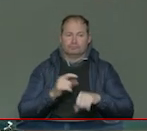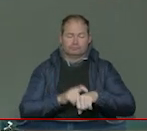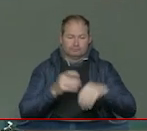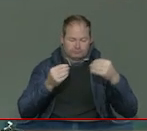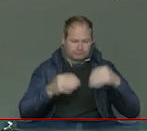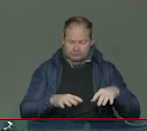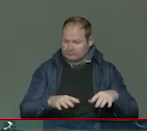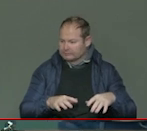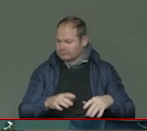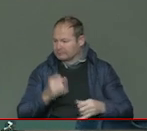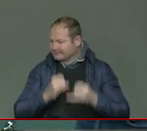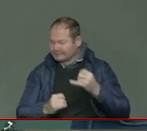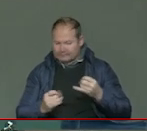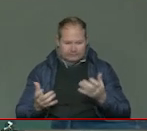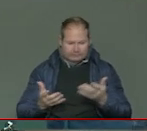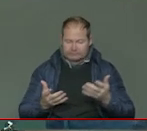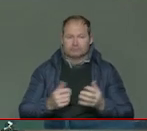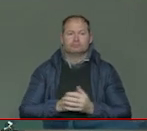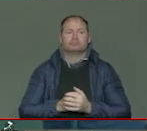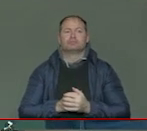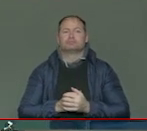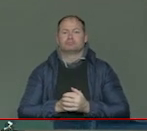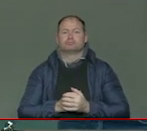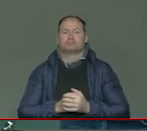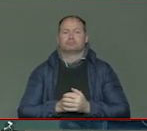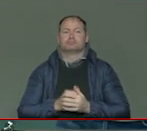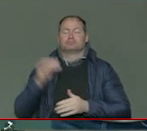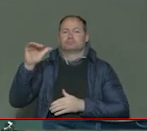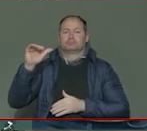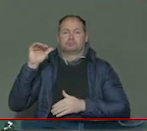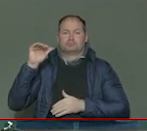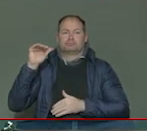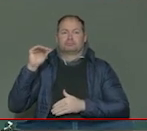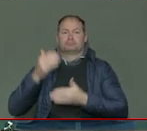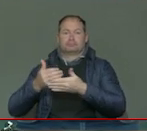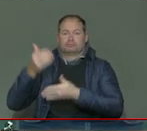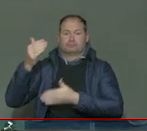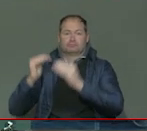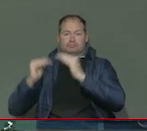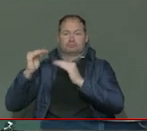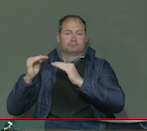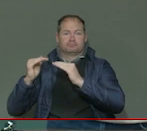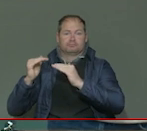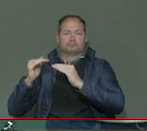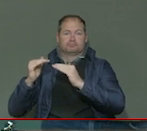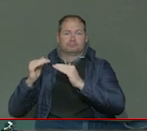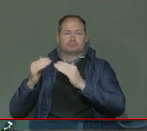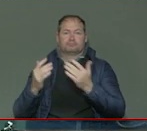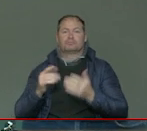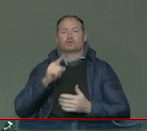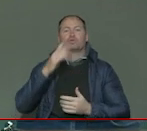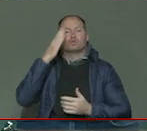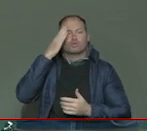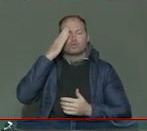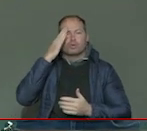mistake. So by not giving you the balance of the bank statement, they just, you know it has to balance, and you will never